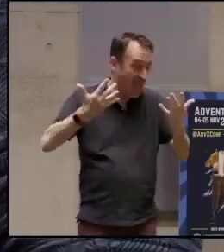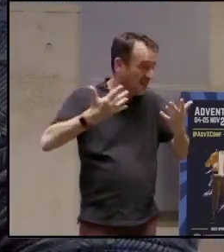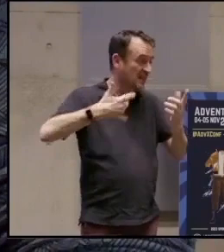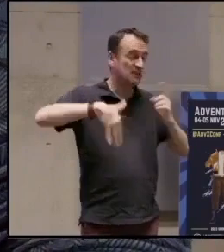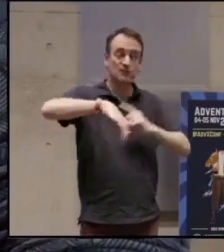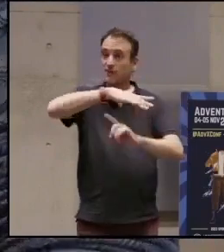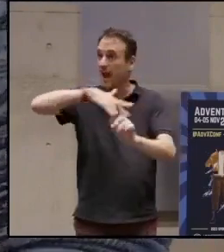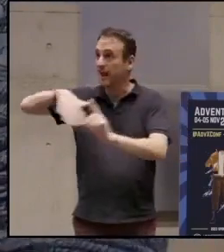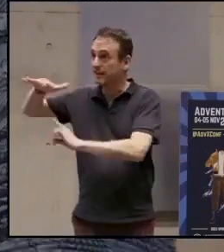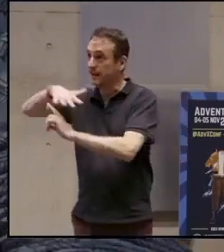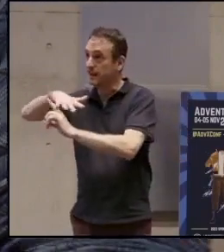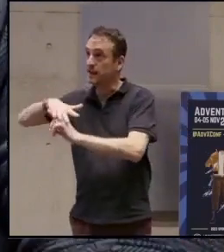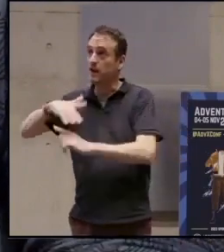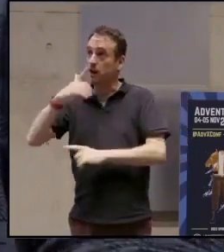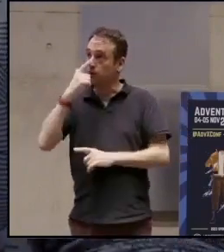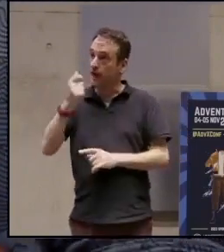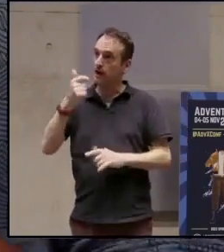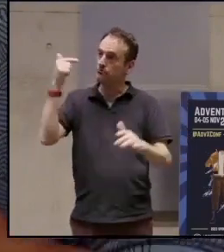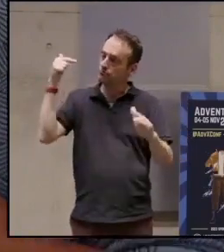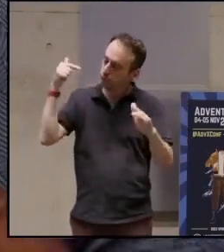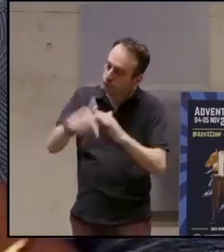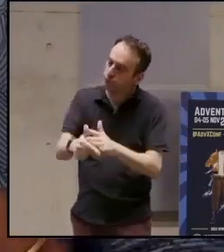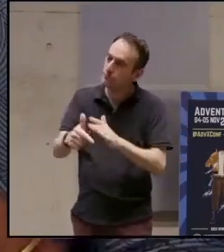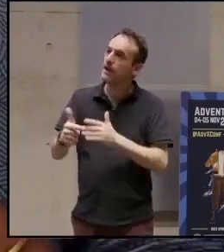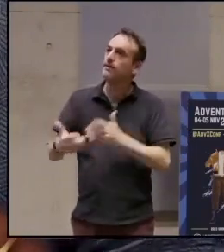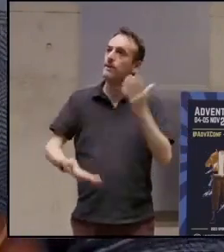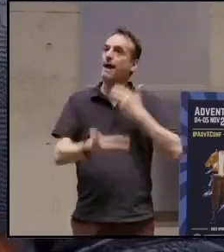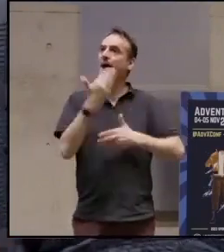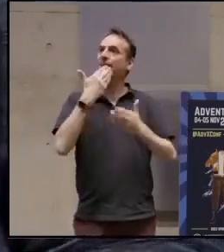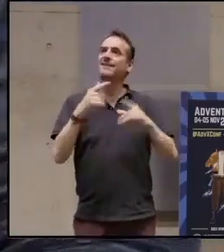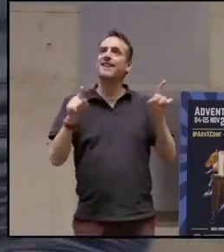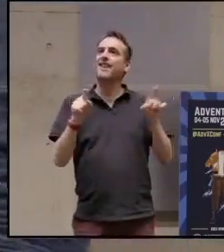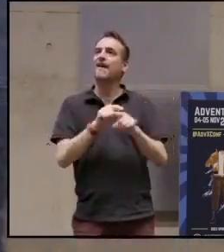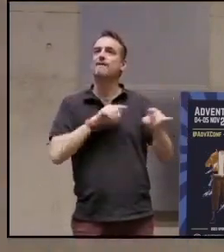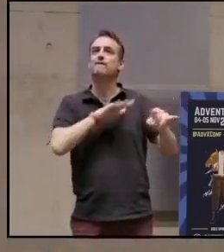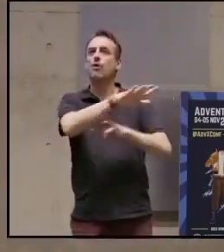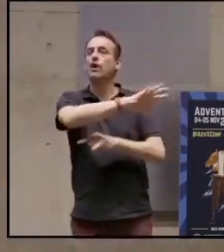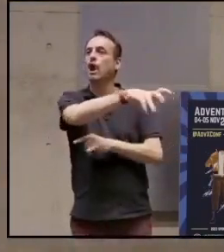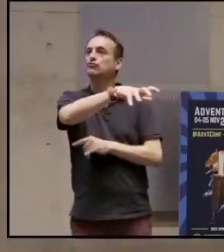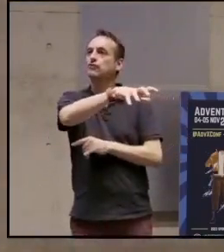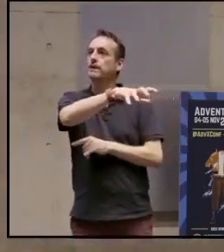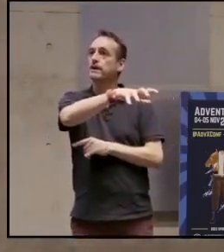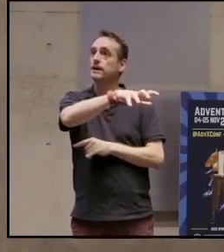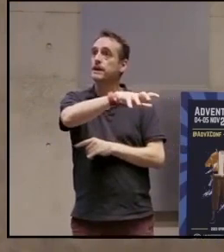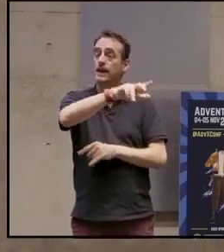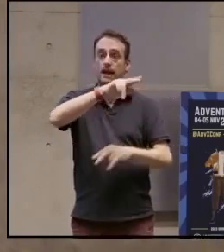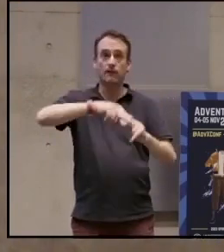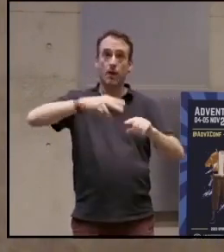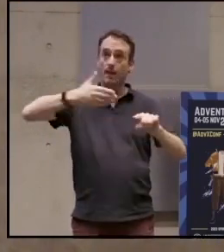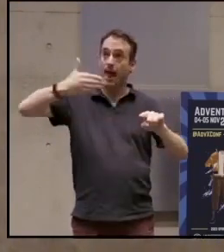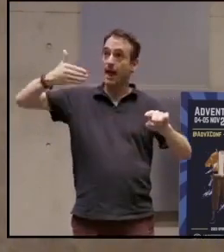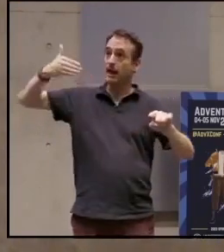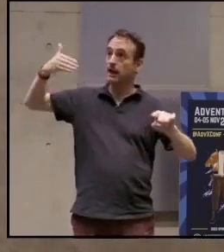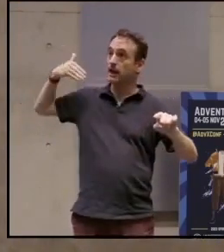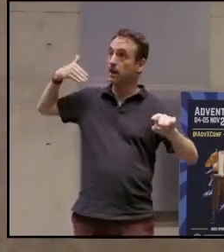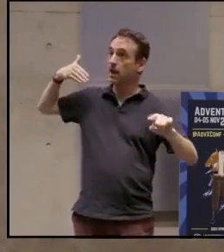okay for you to go deeper into. The past is a foreign country, right? Go far back in time, do proper research, and you'll find extraordinary things